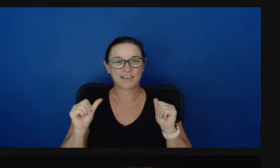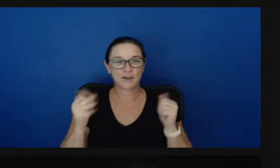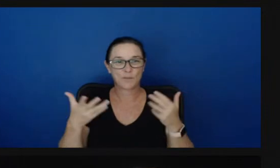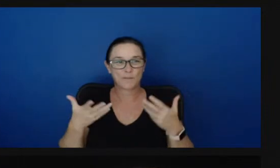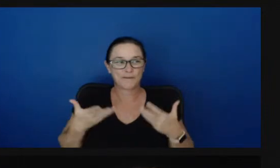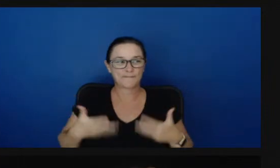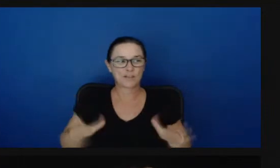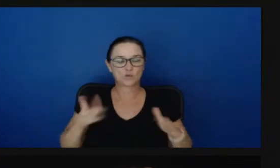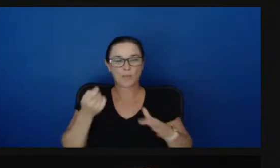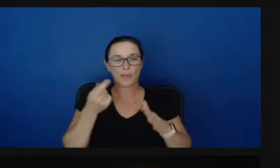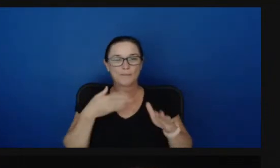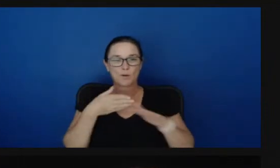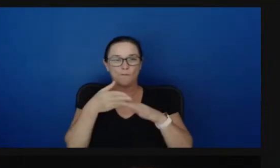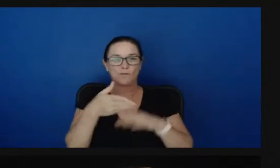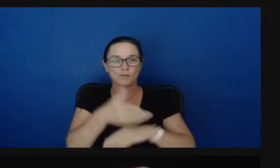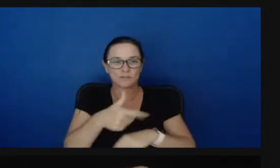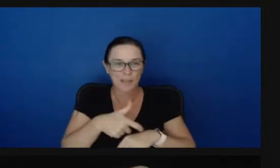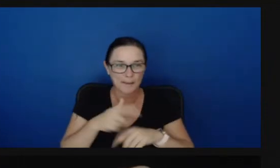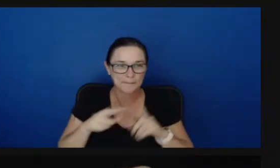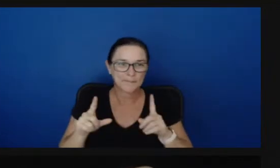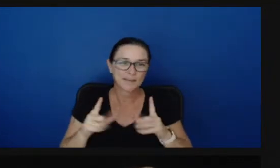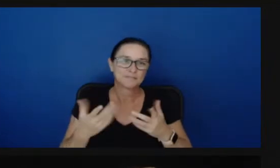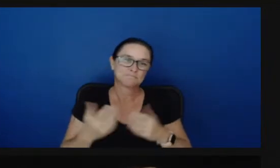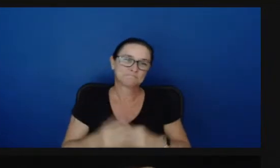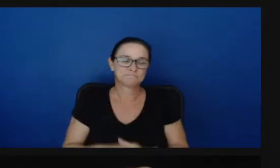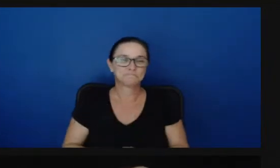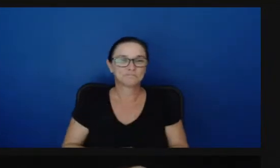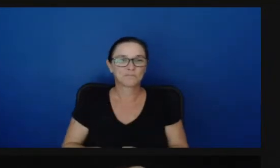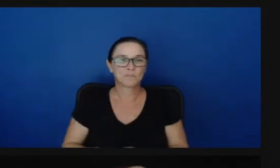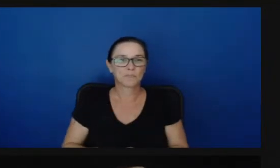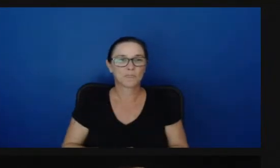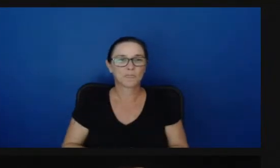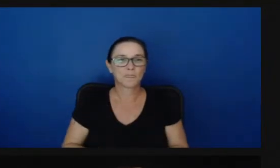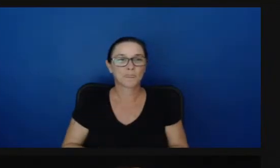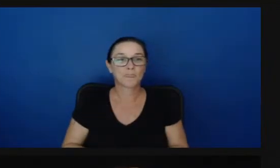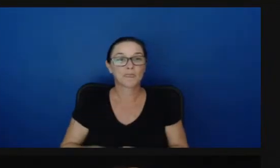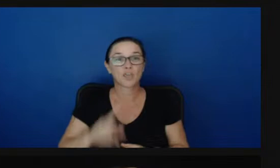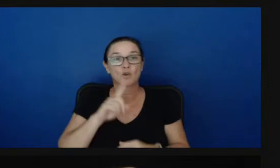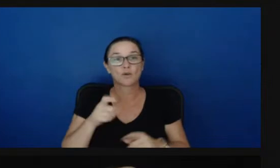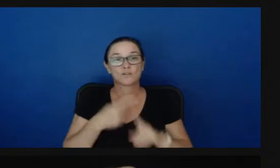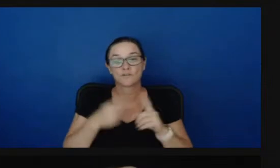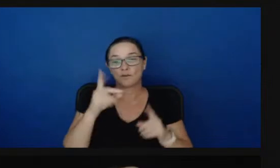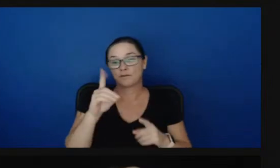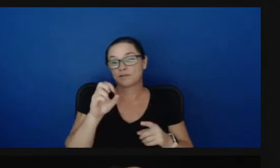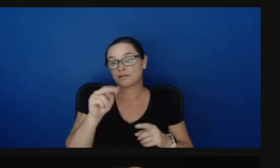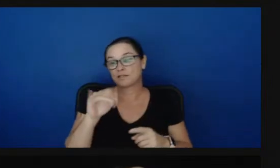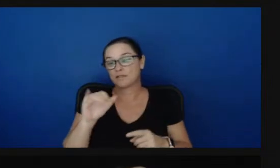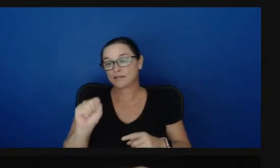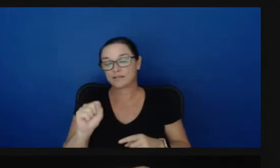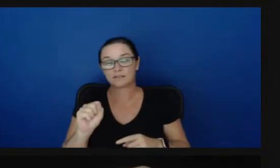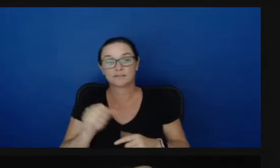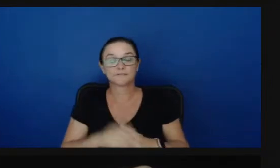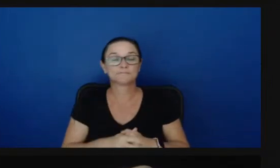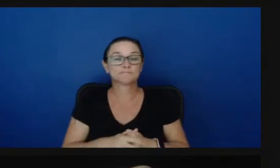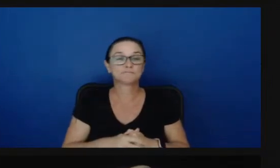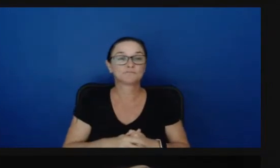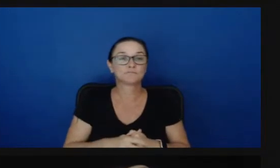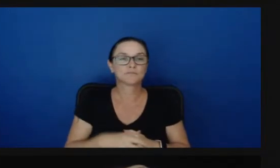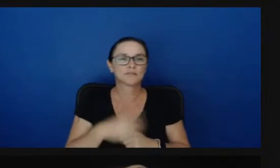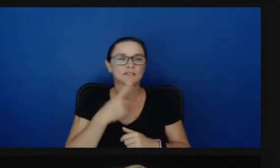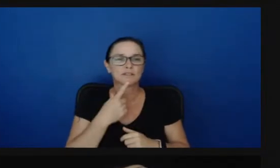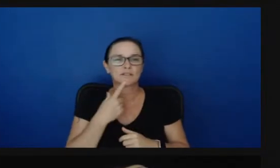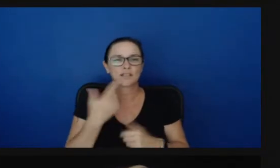over today, but more of our normal almost. Question is from Dennis. Dennis asks, is there a